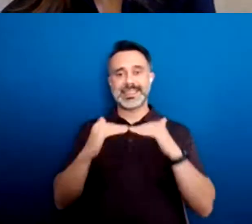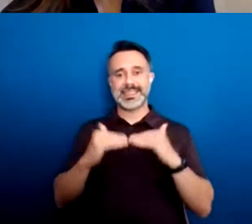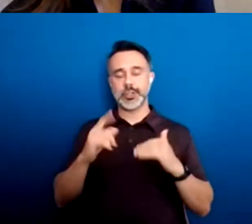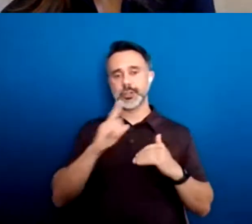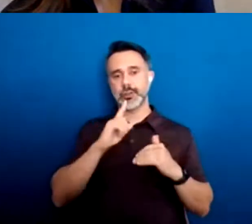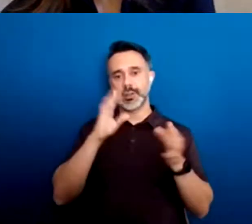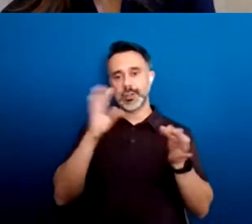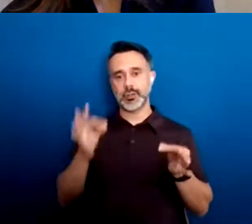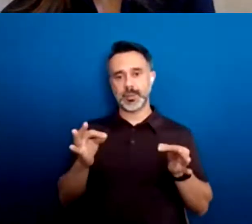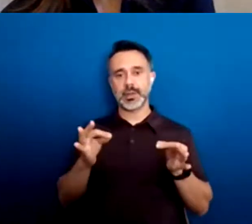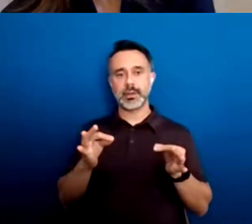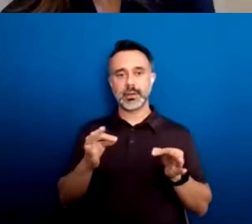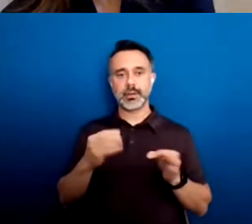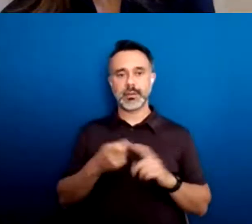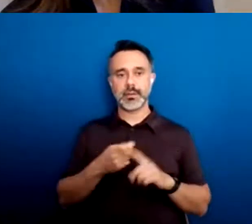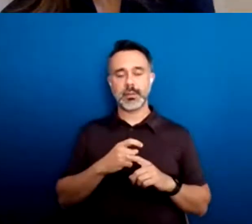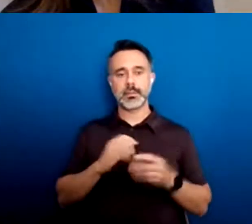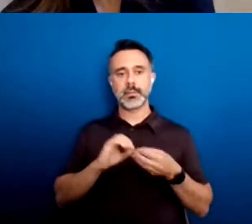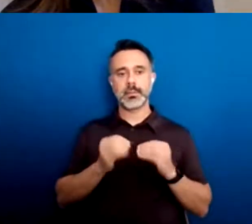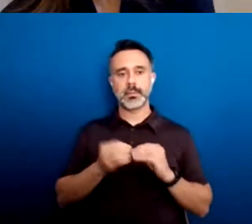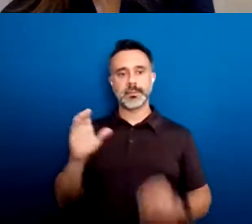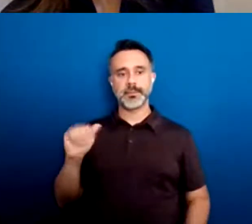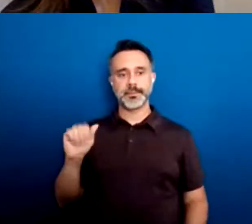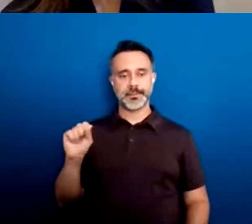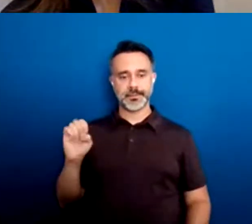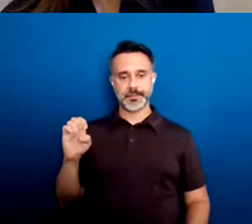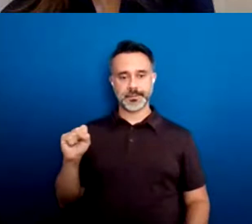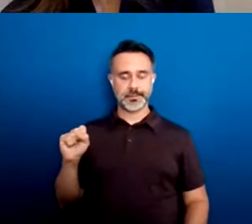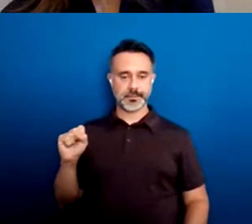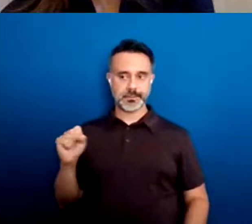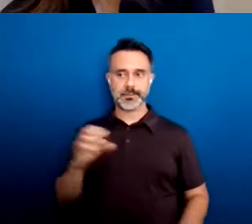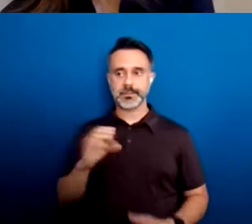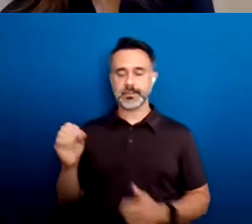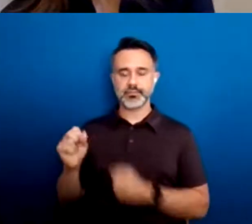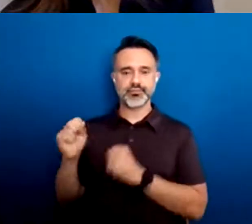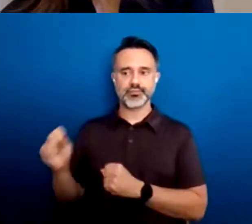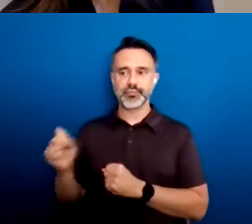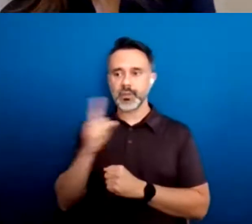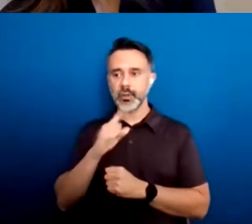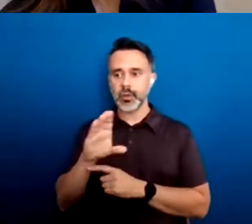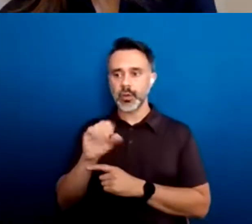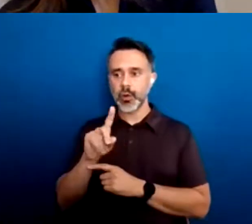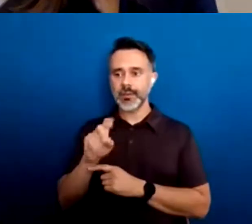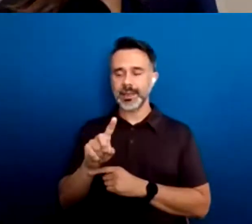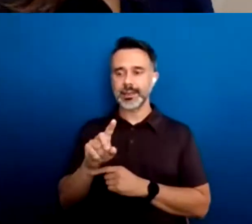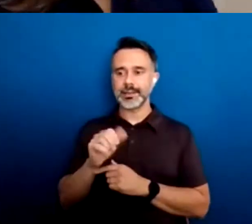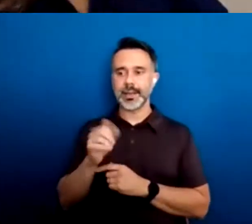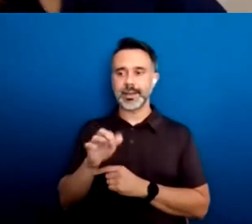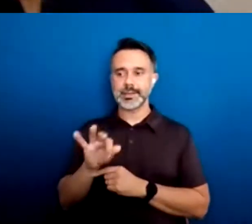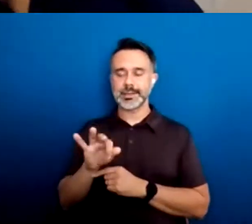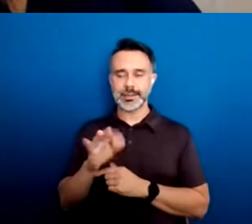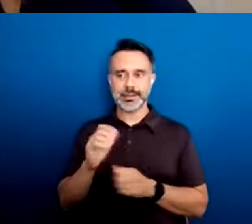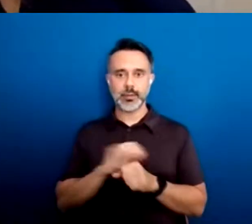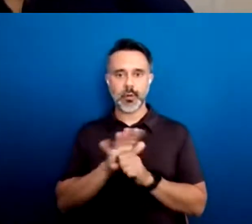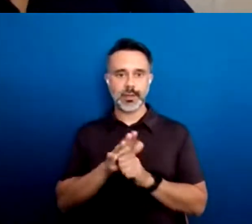by our case rates and, the prevalence of COVID-19 here in Sacramento County. And so that is